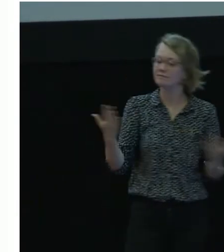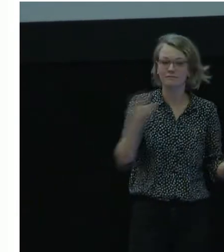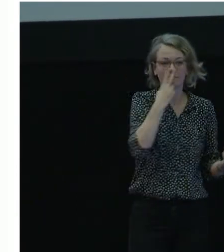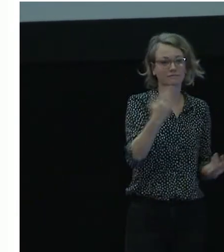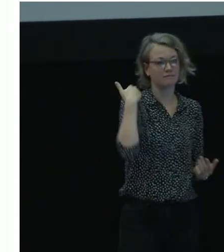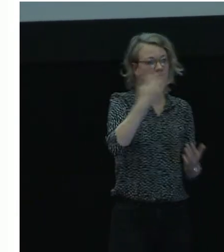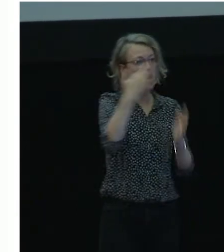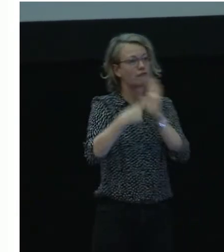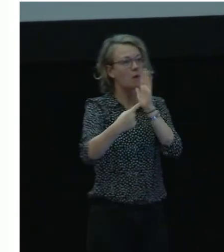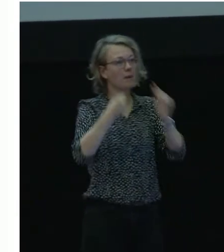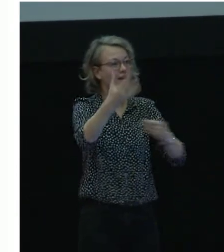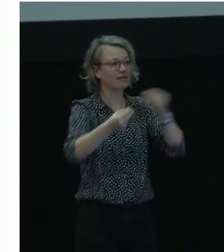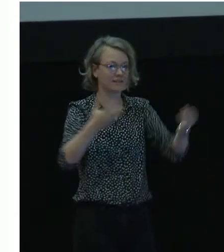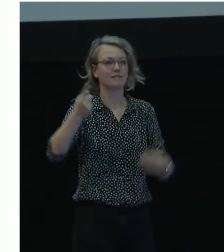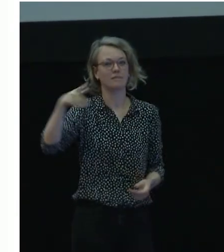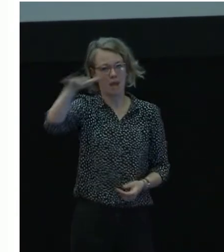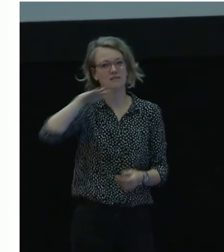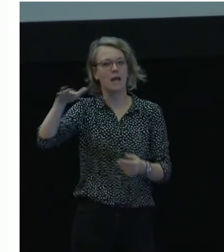surroundings make me disabled.